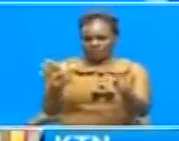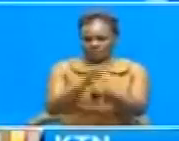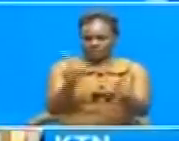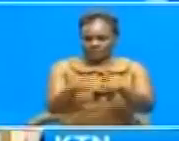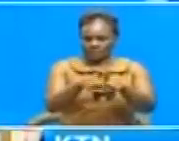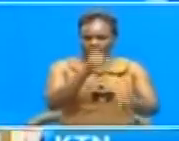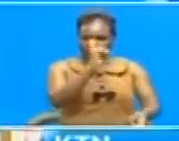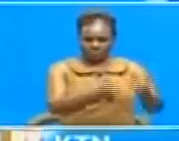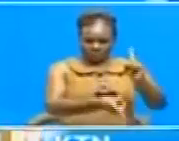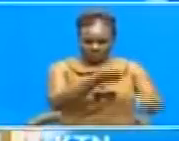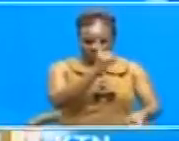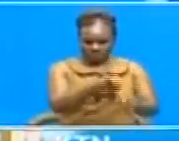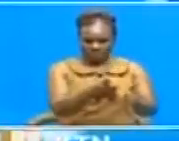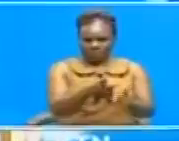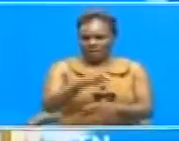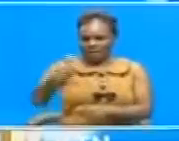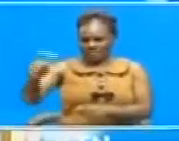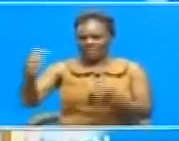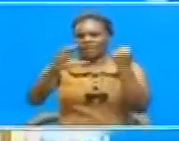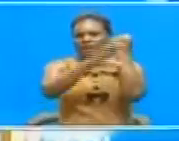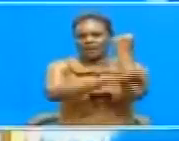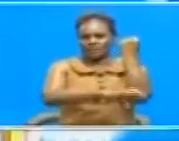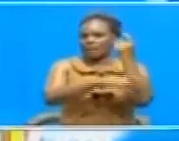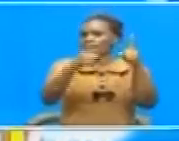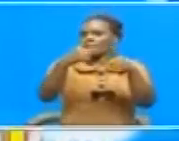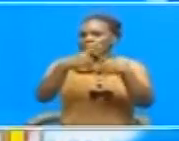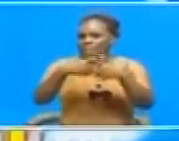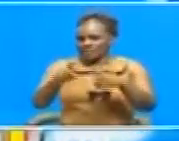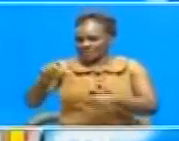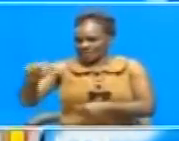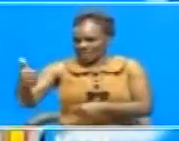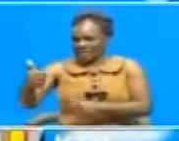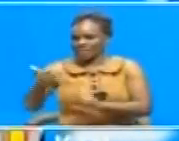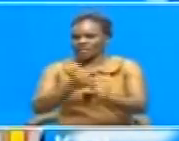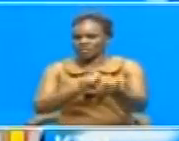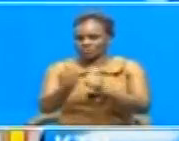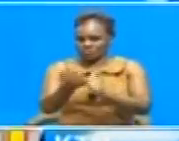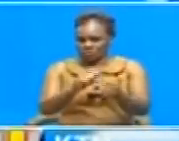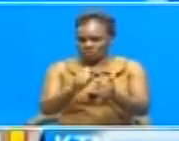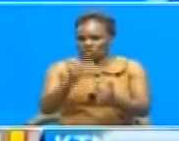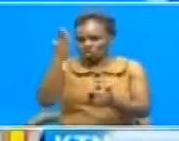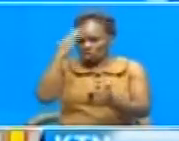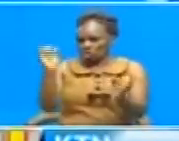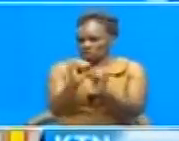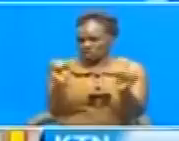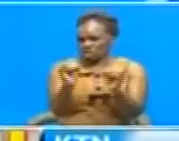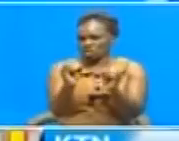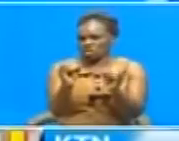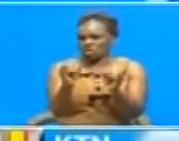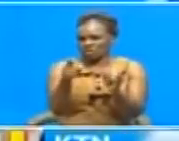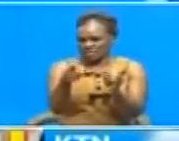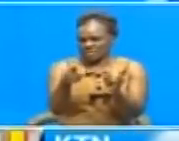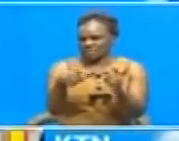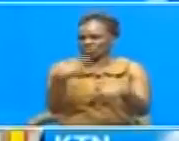as athletics exports to some oil-rich countries. However, kabaddi, a less familiar export amongst Kenyans, is